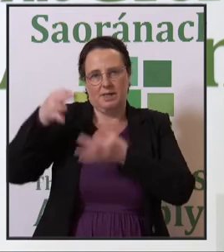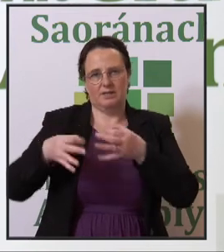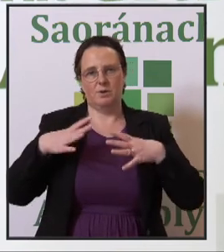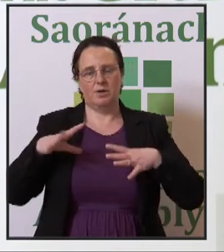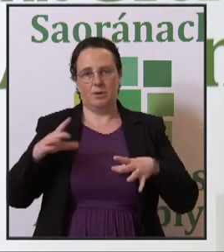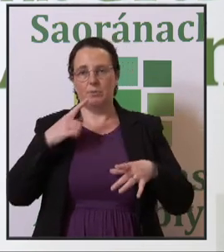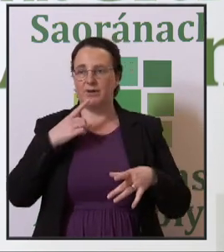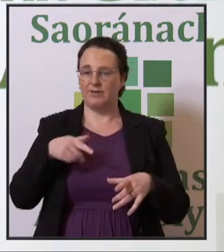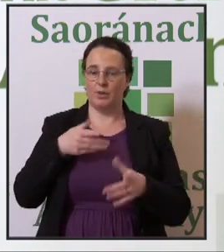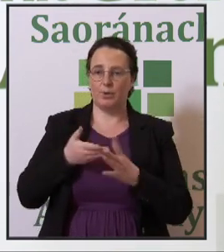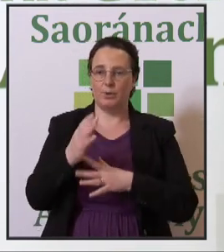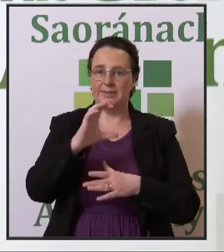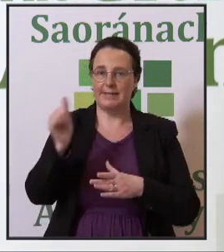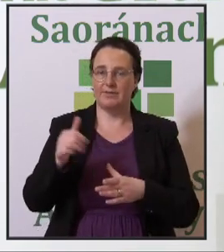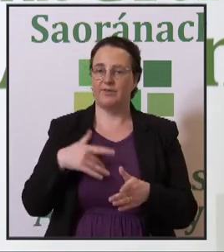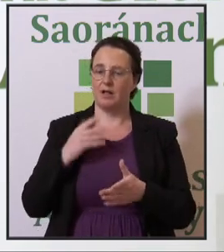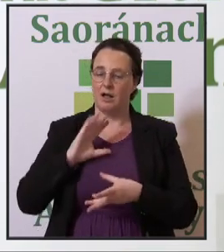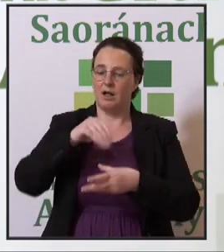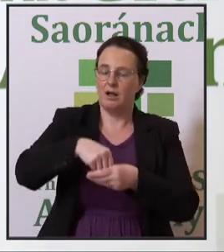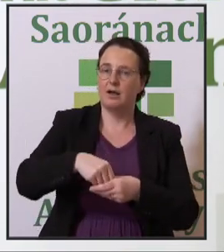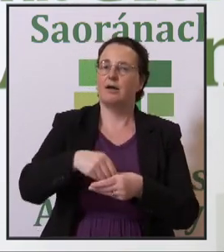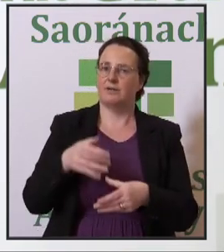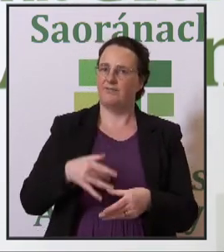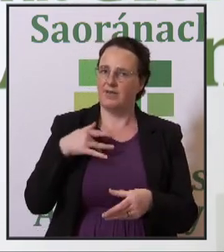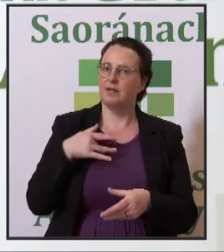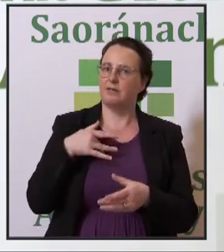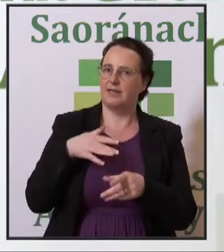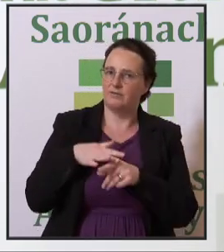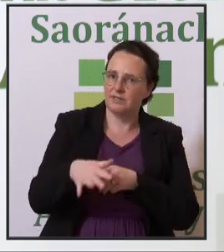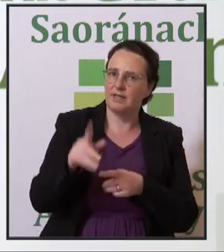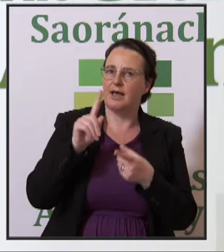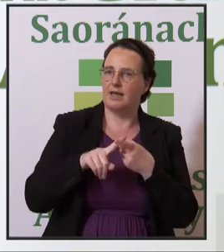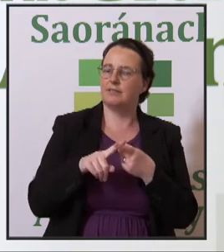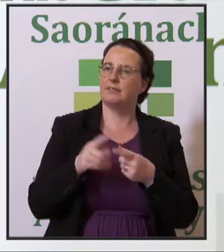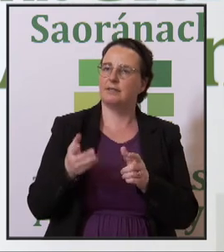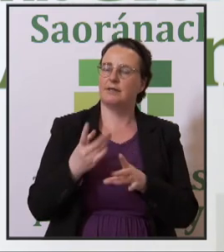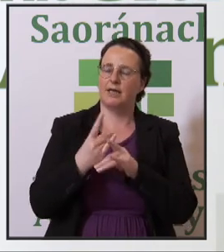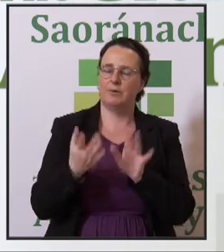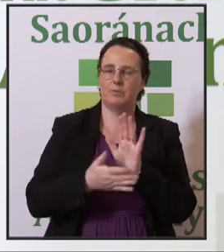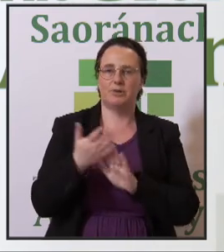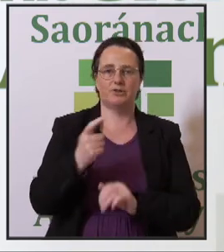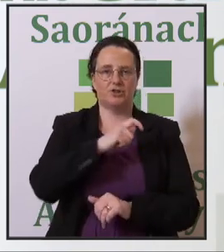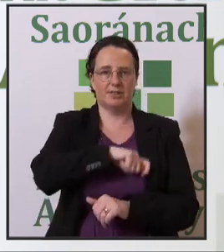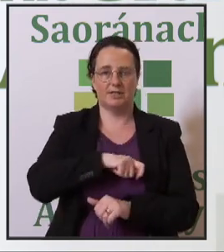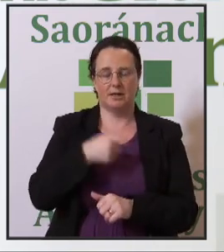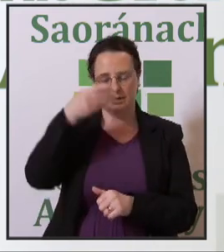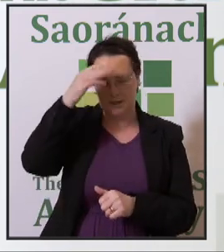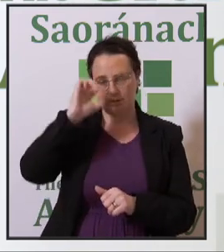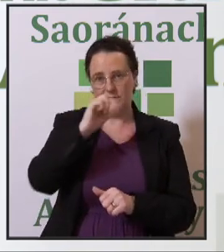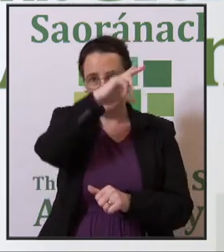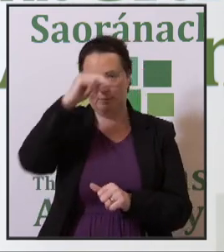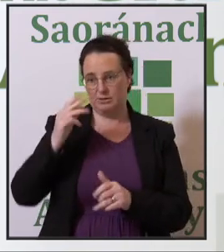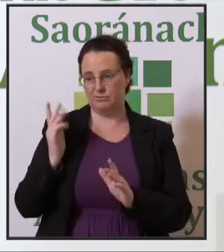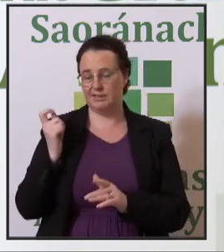to participate and help build trust in society and politics. The Irish cases, which have been mentioned